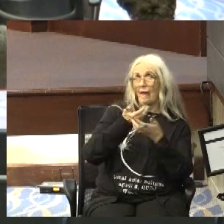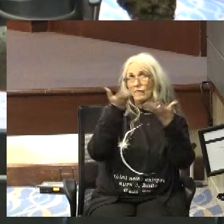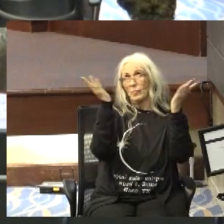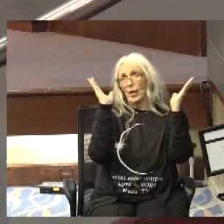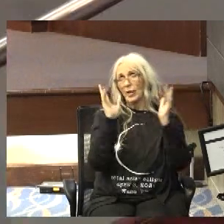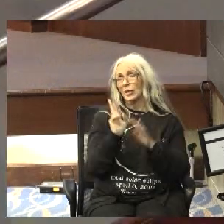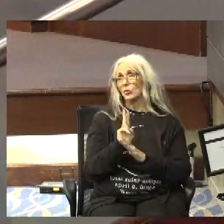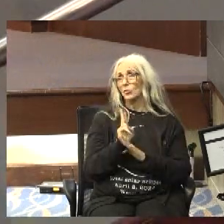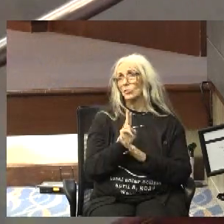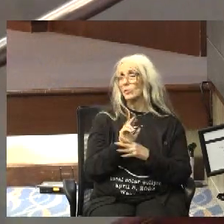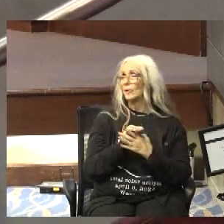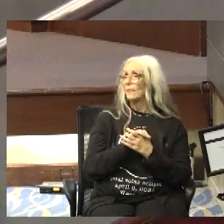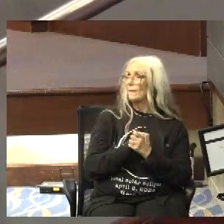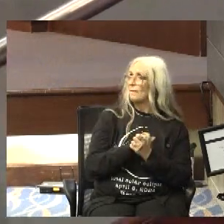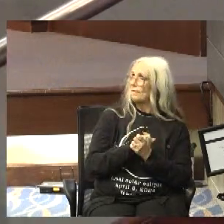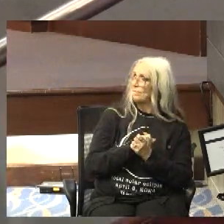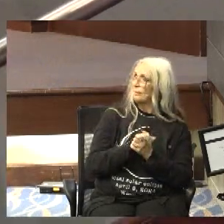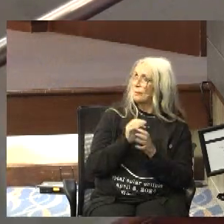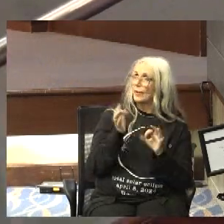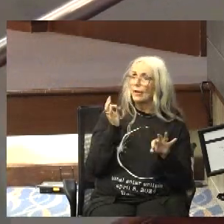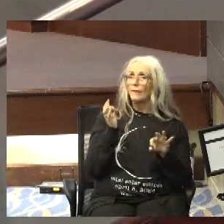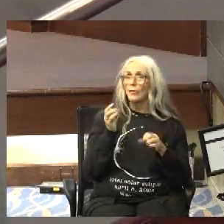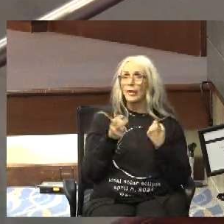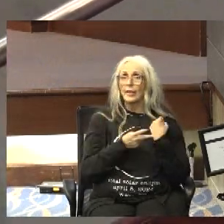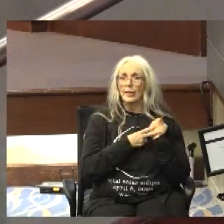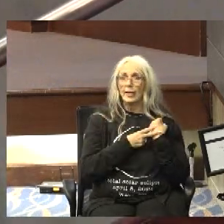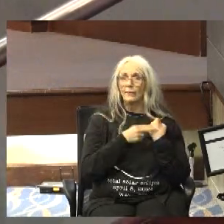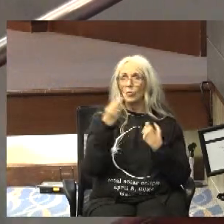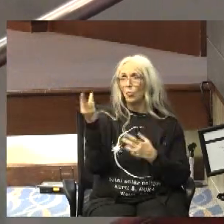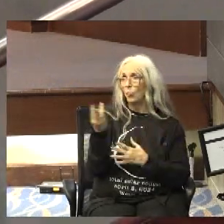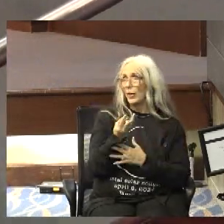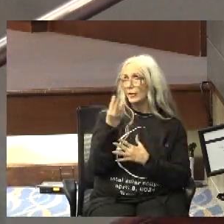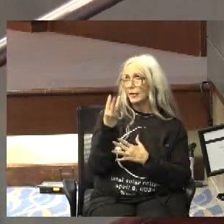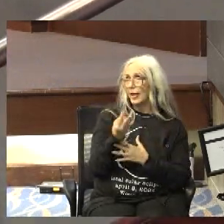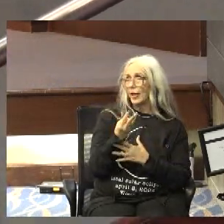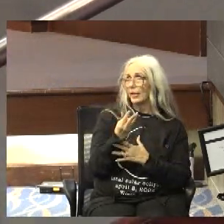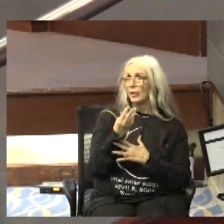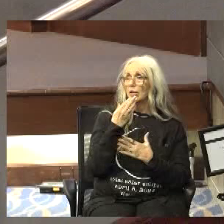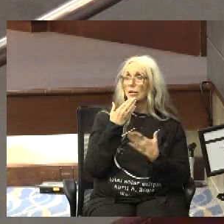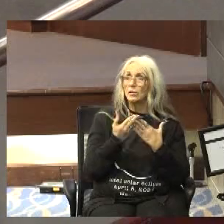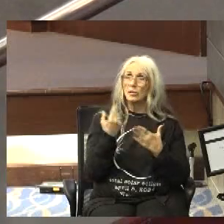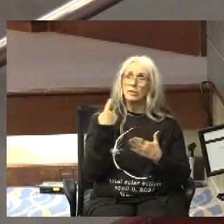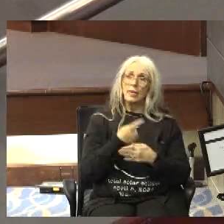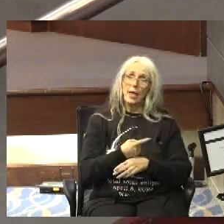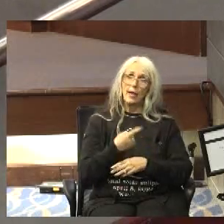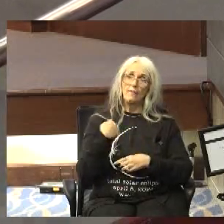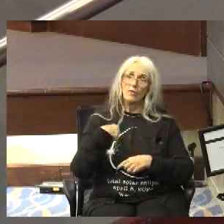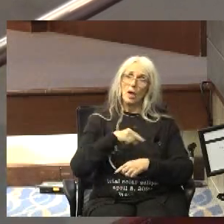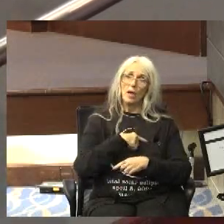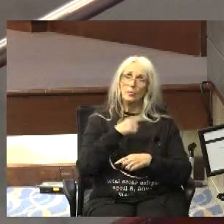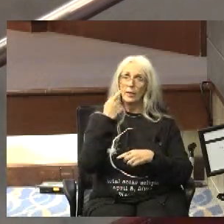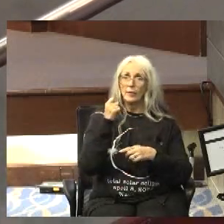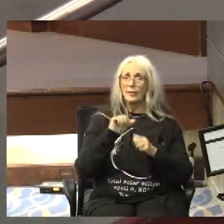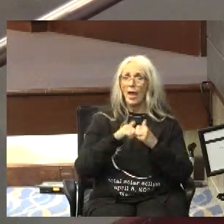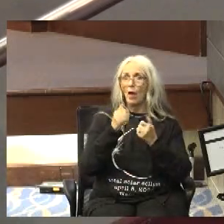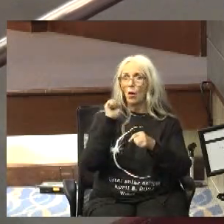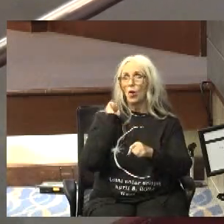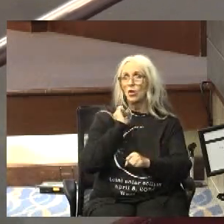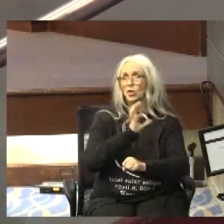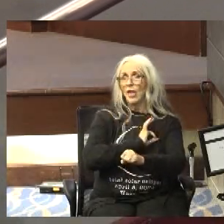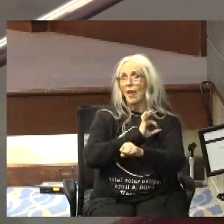using? If we can keep Wednesday is a good day for us, because the way our staffing works and